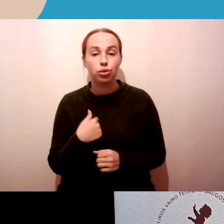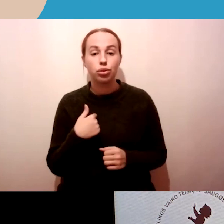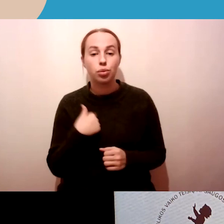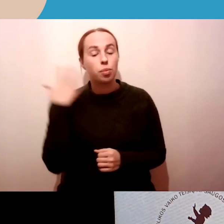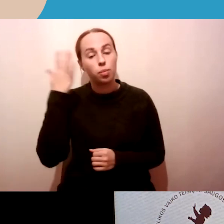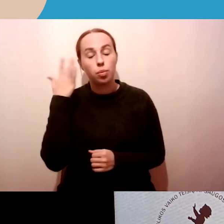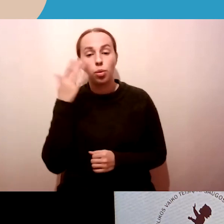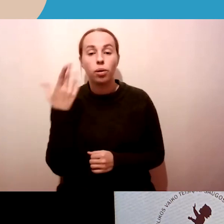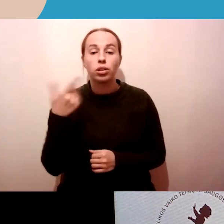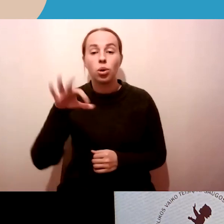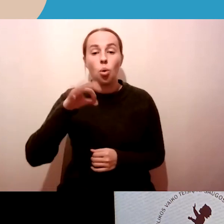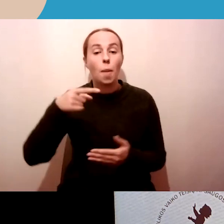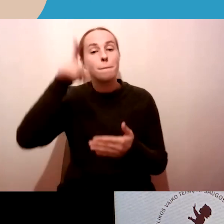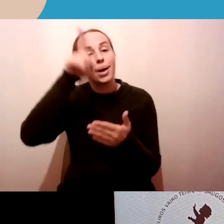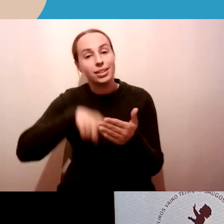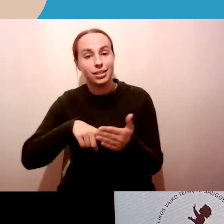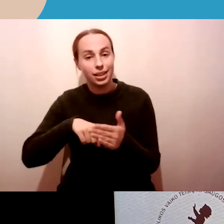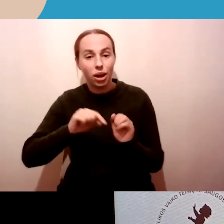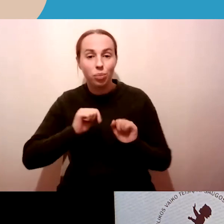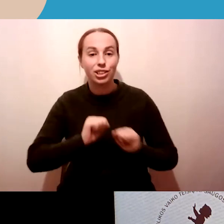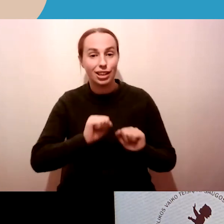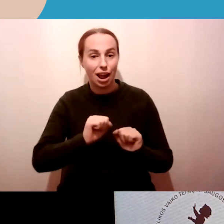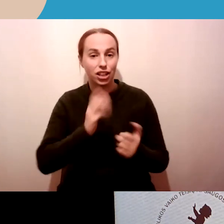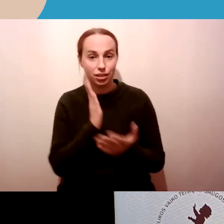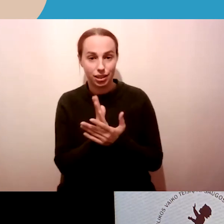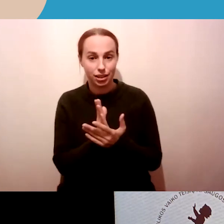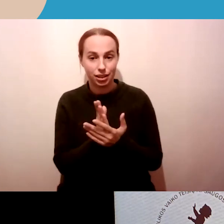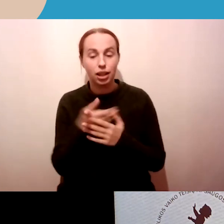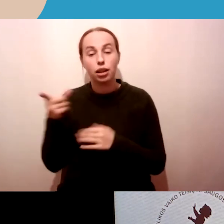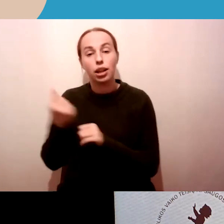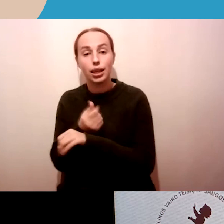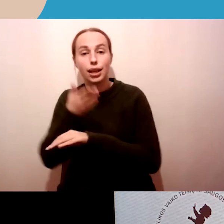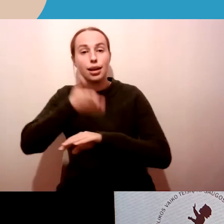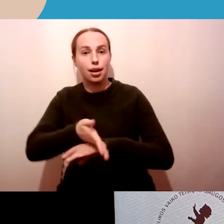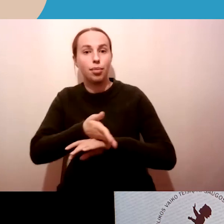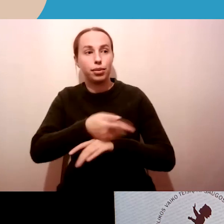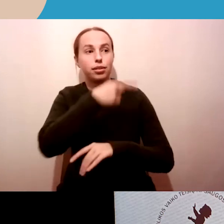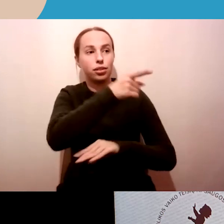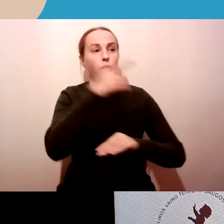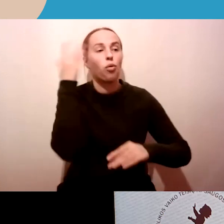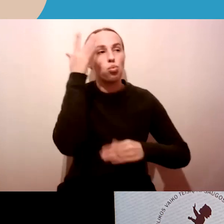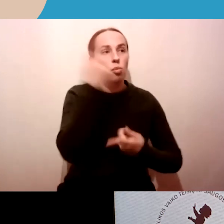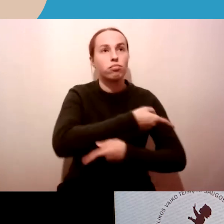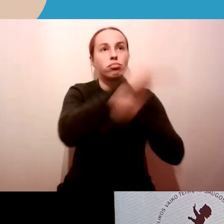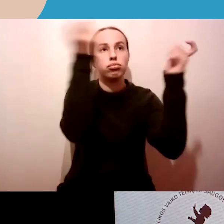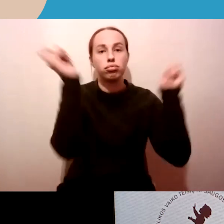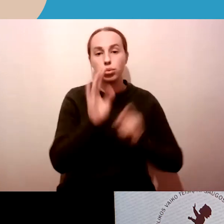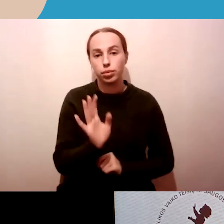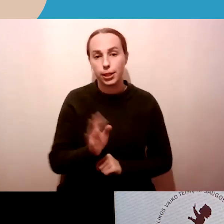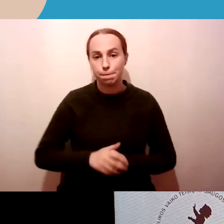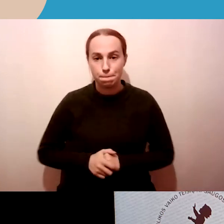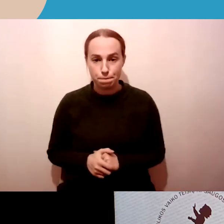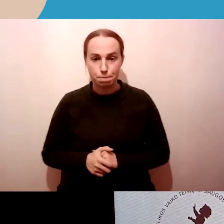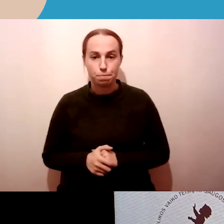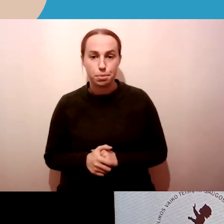the lack of respect was covered up by some other values. I would like to say that we